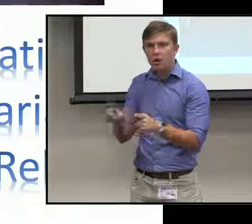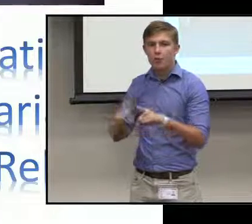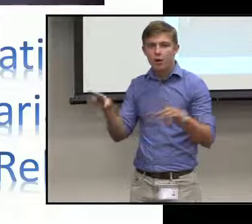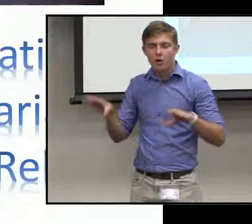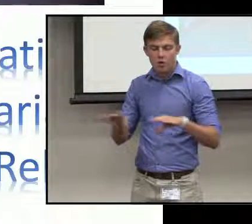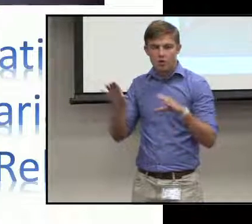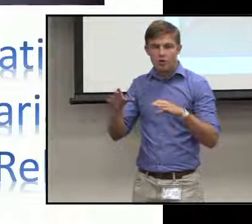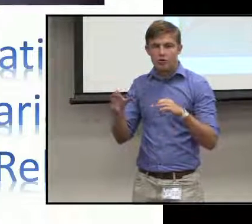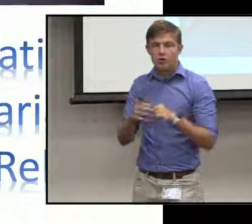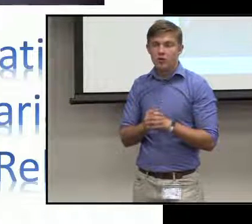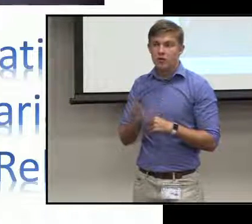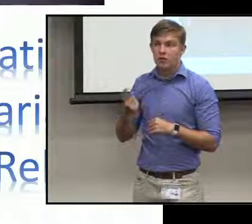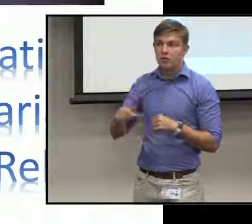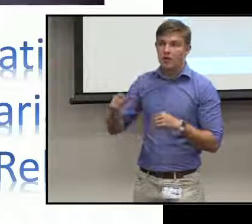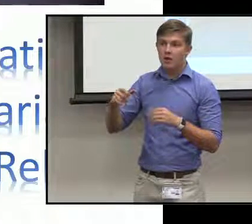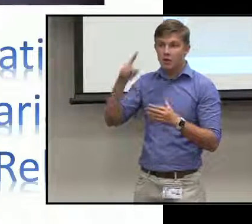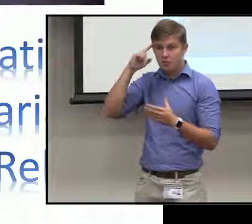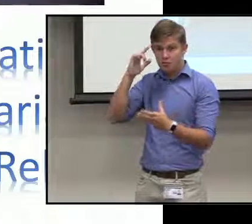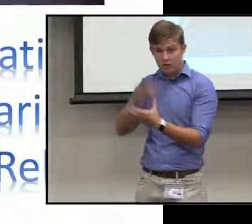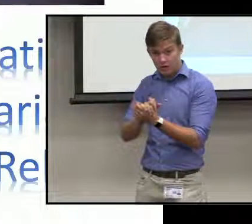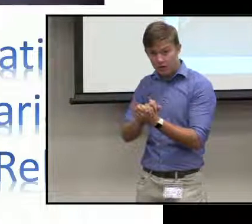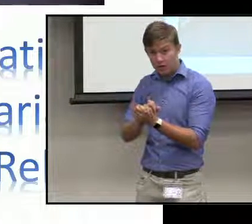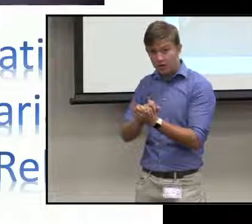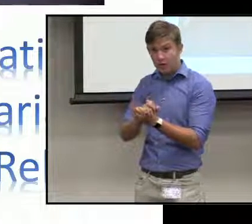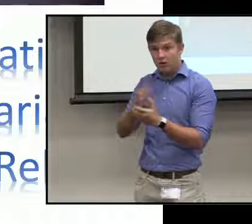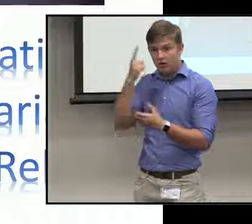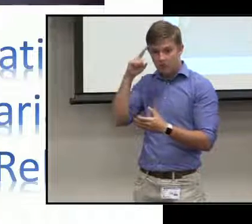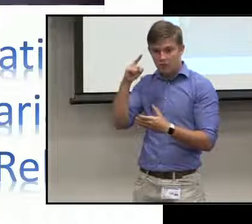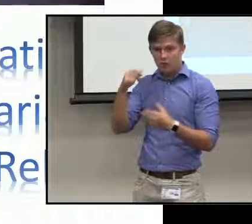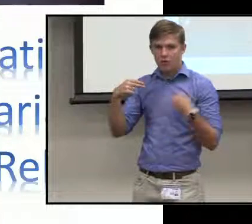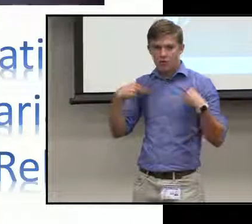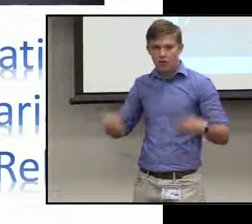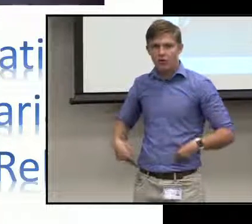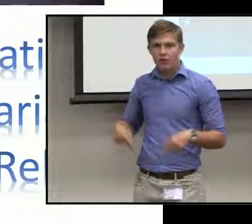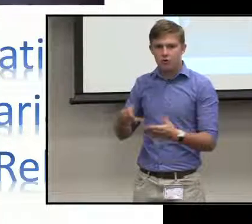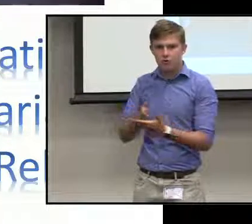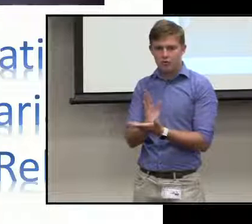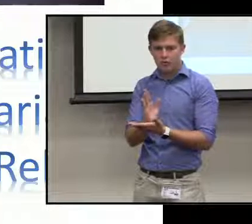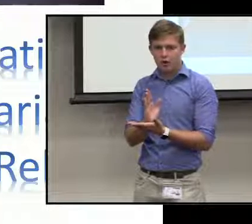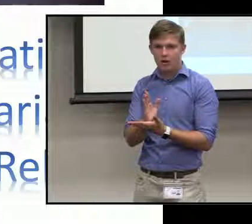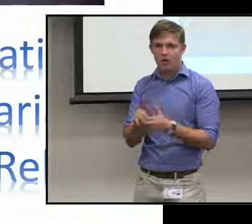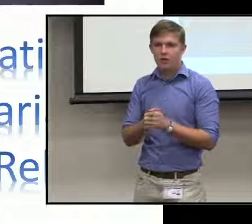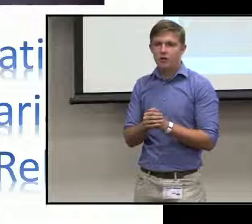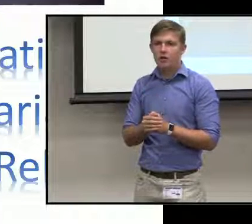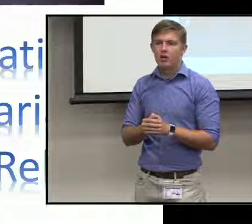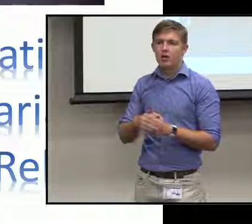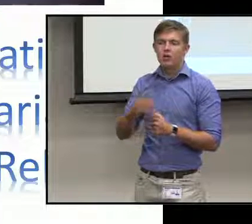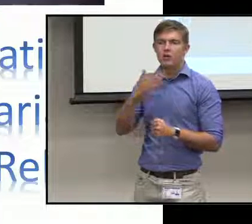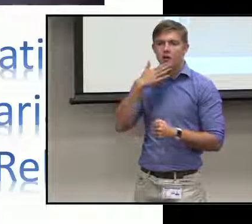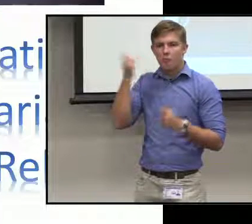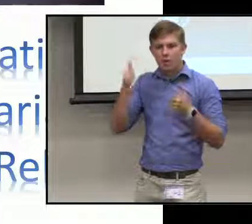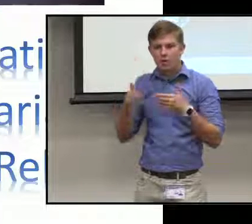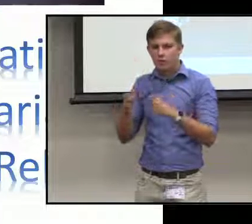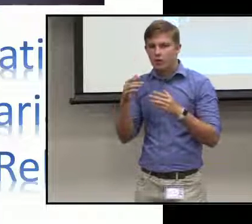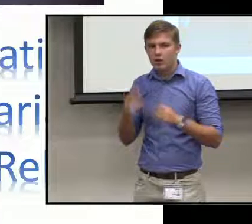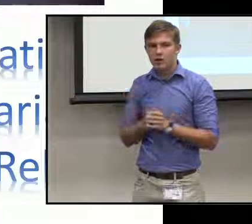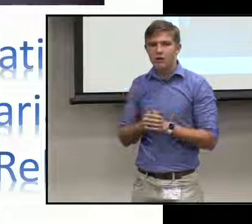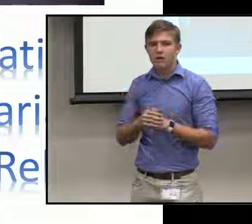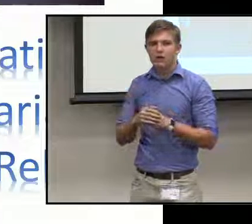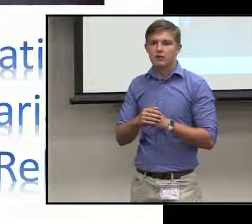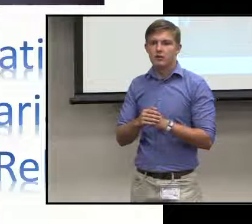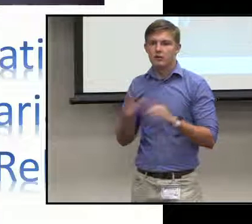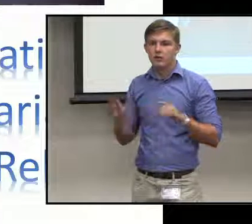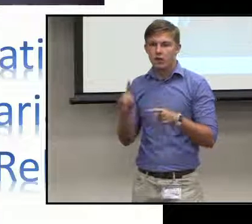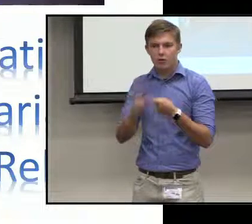they believe, for the sake of human rights or the best way to treat human beings. You can see in